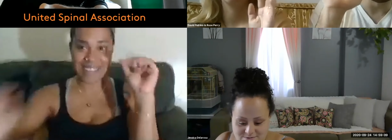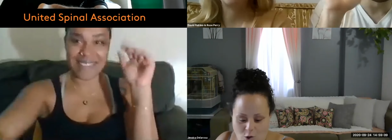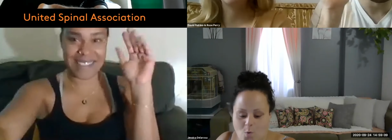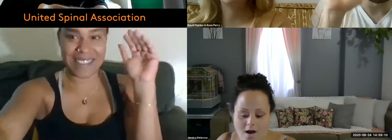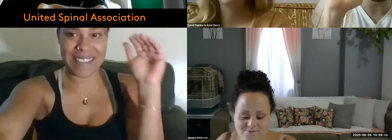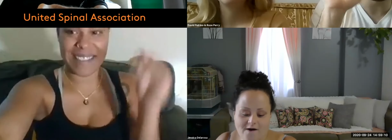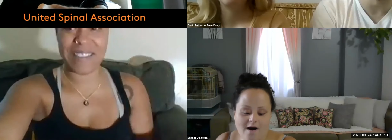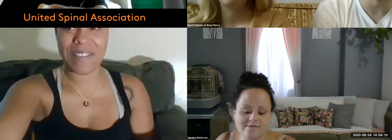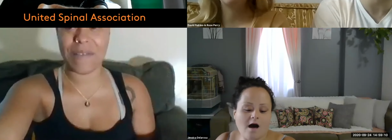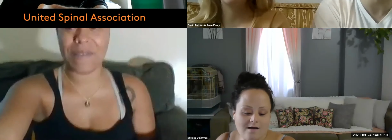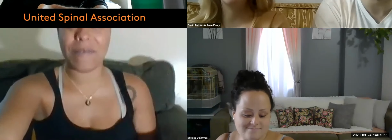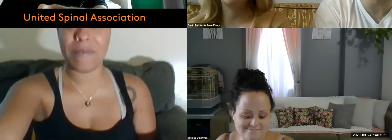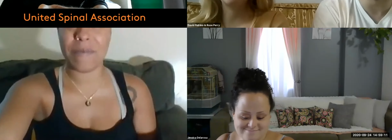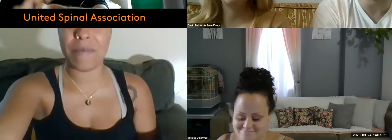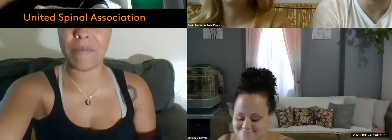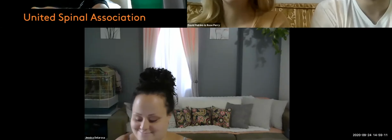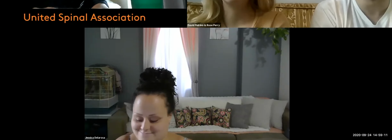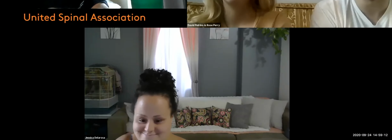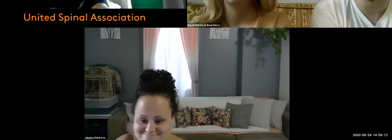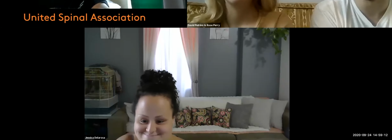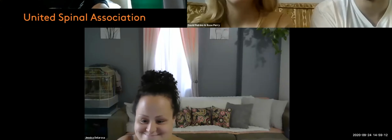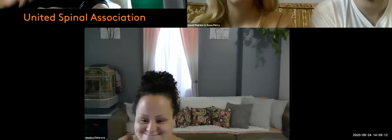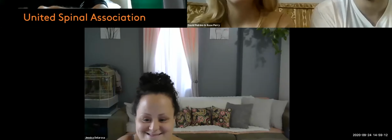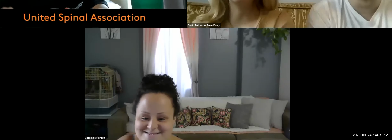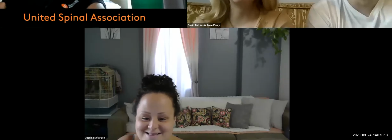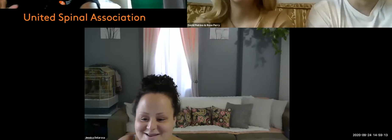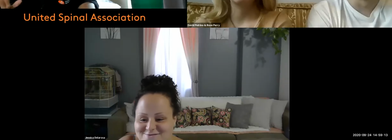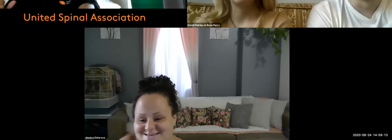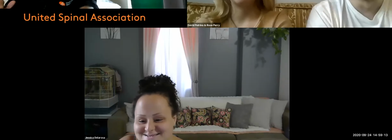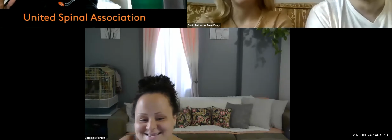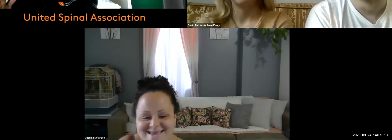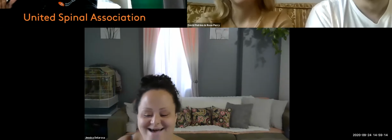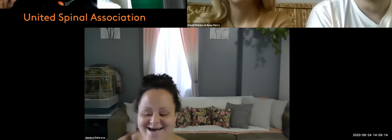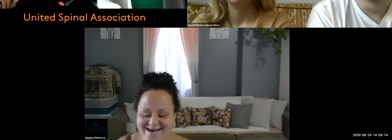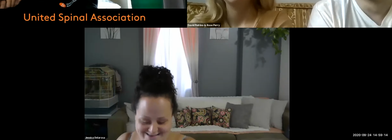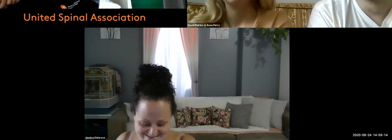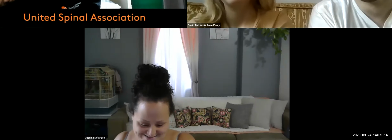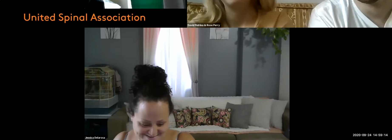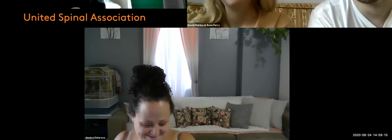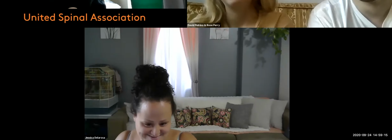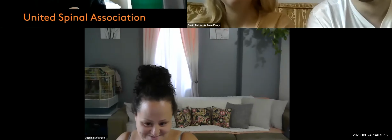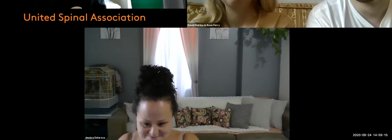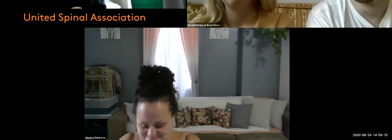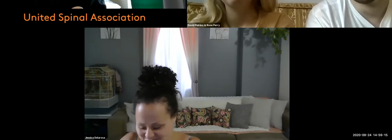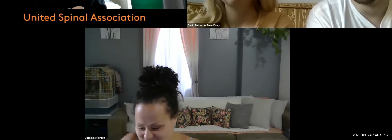Rose. The Thanks. quad Thanks. father. Thanks for having The us. quad father. That's hilarious.